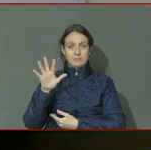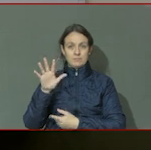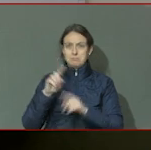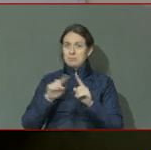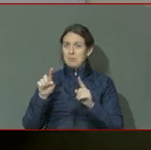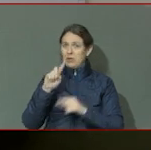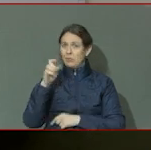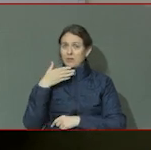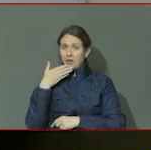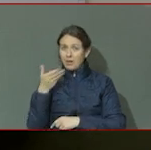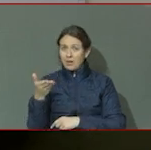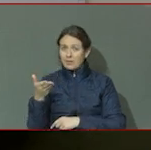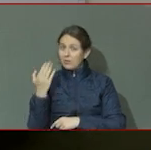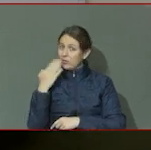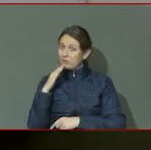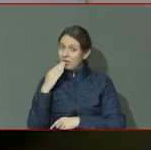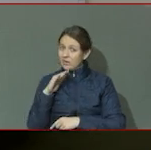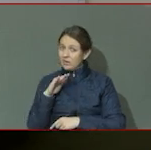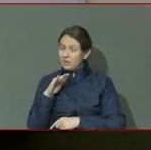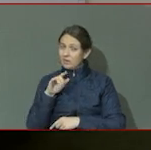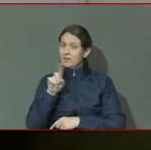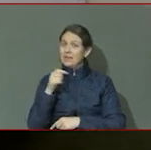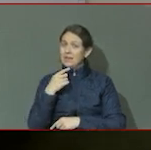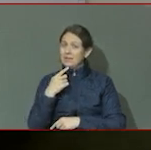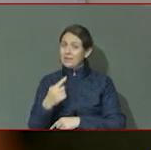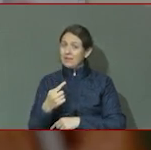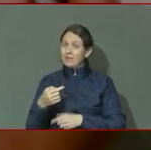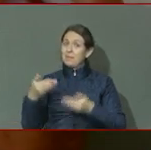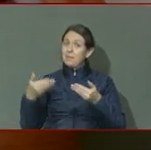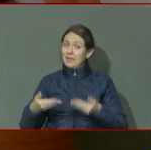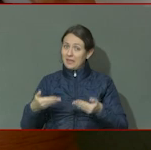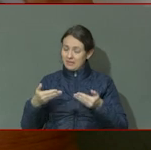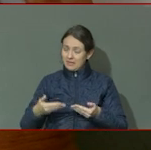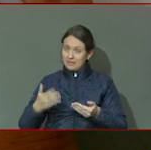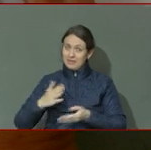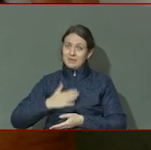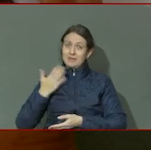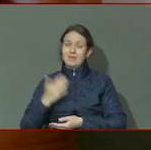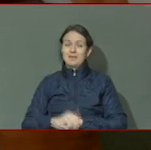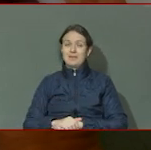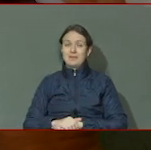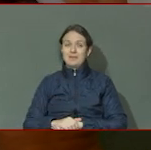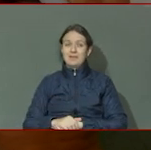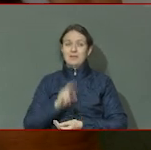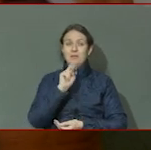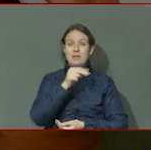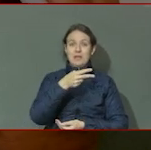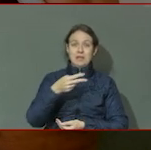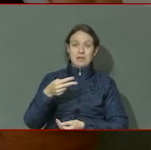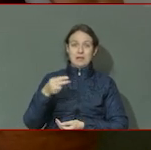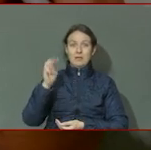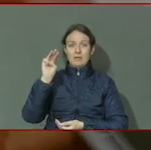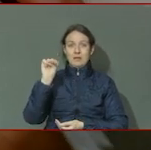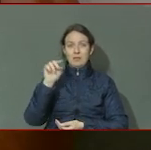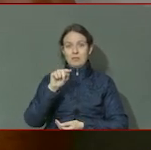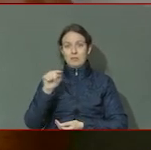haven't answered the question fully because they asked the mass. So I'm now going to say N equals small m